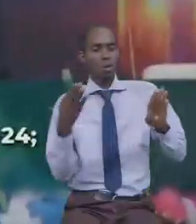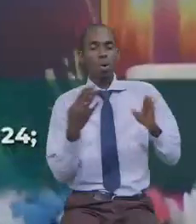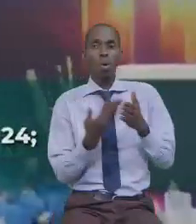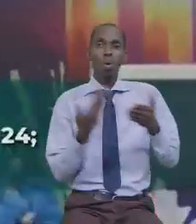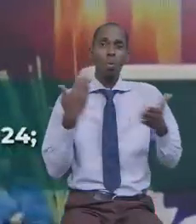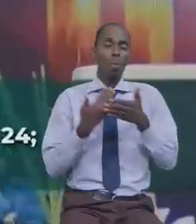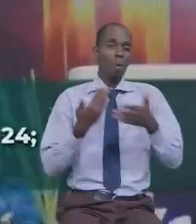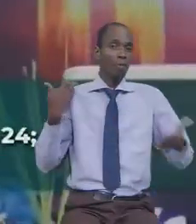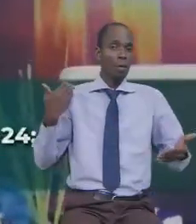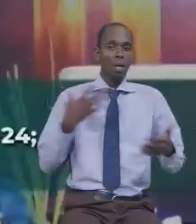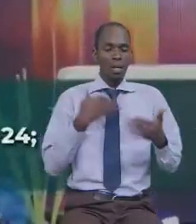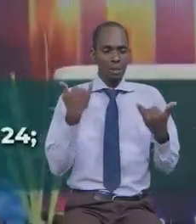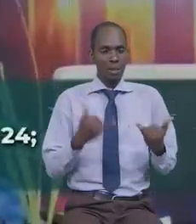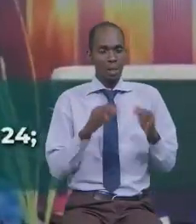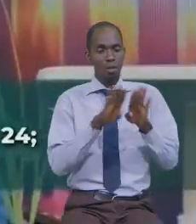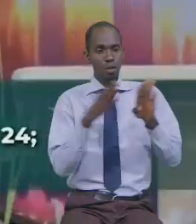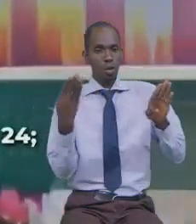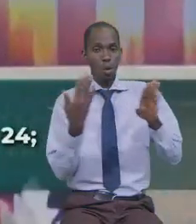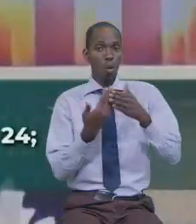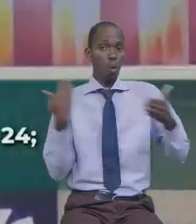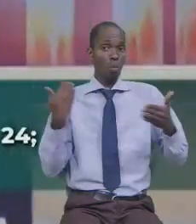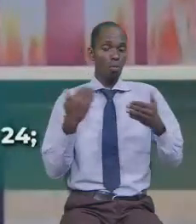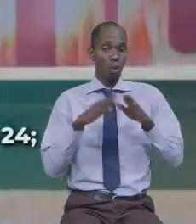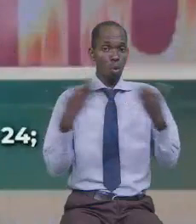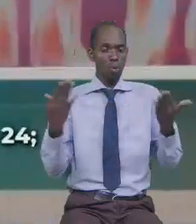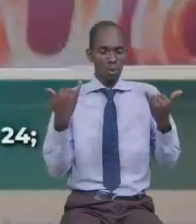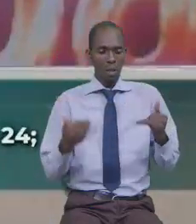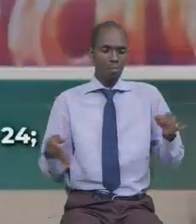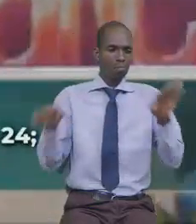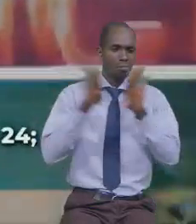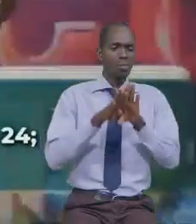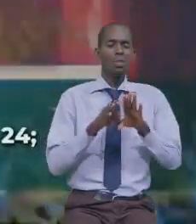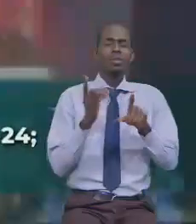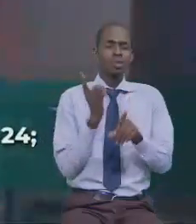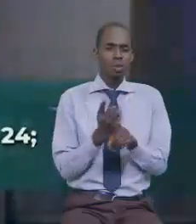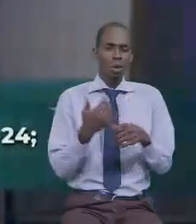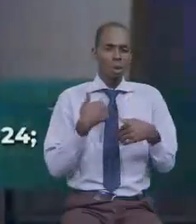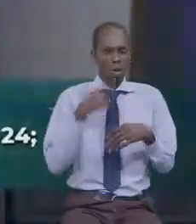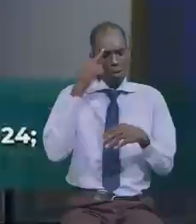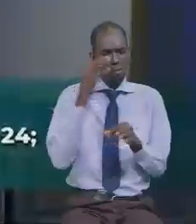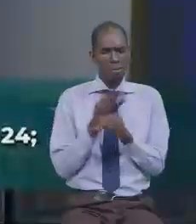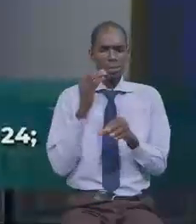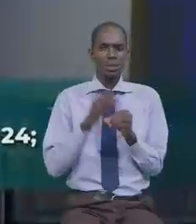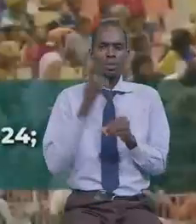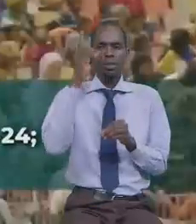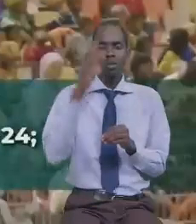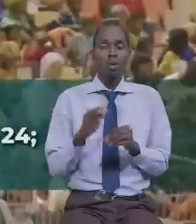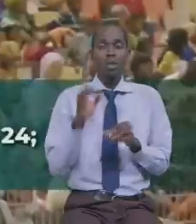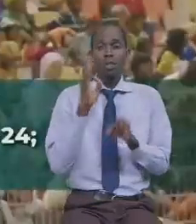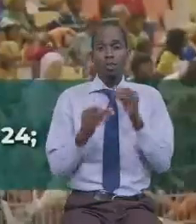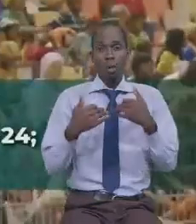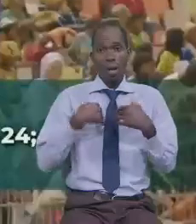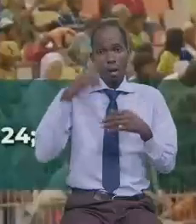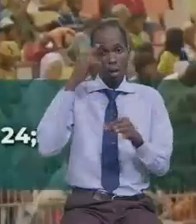door appears closing now. Have faith in God. If you have faith in God, every closed door will